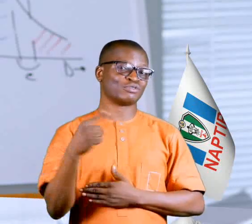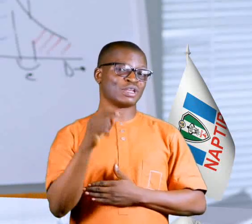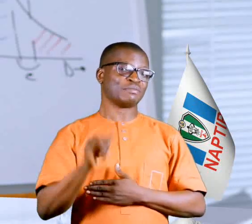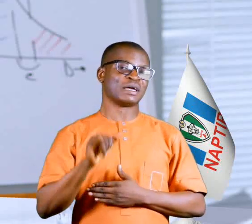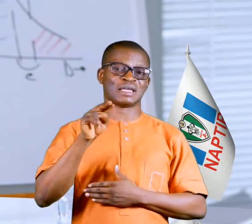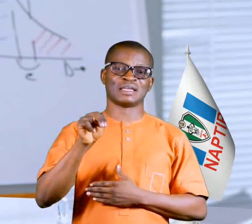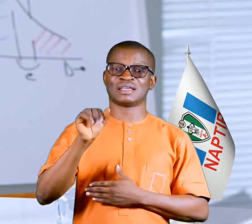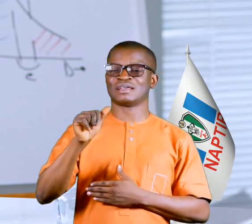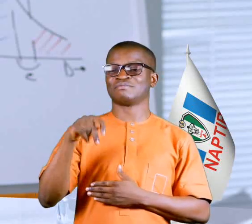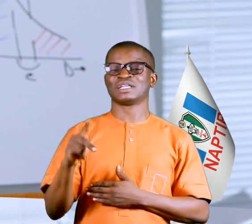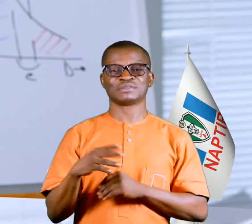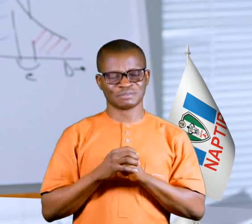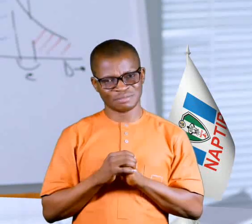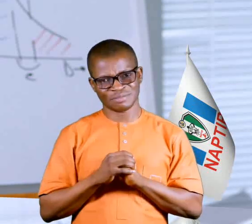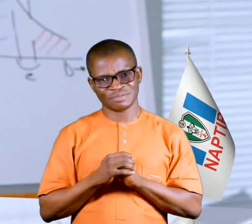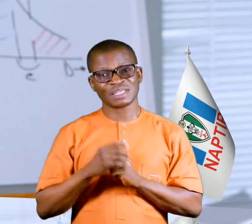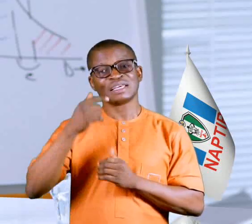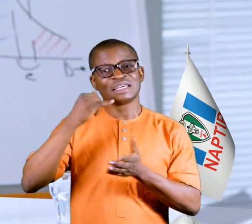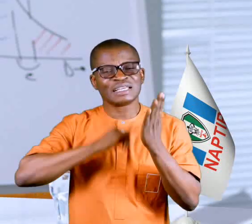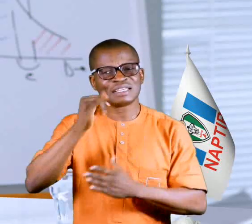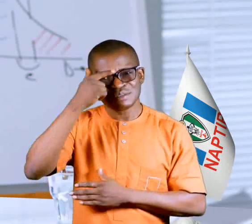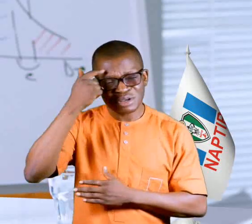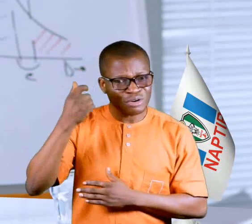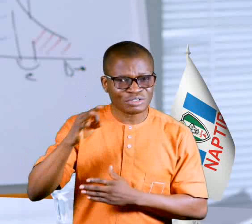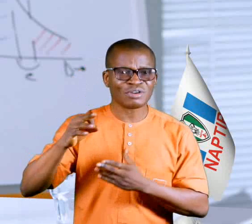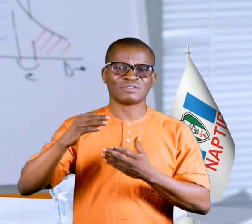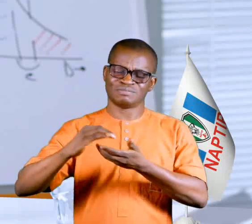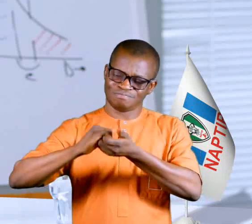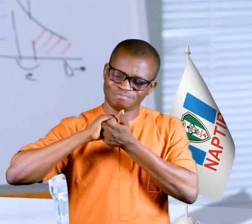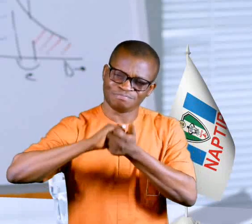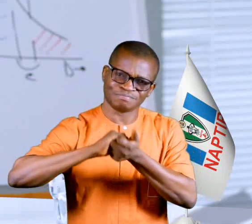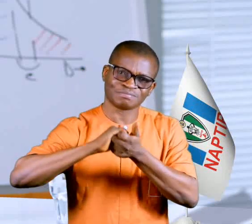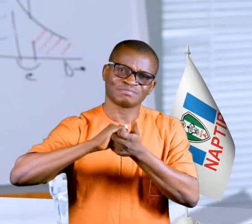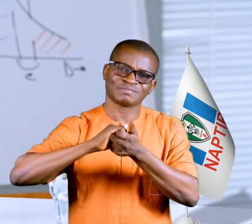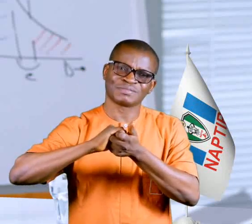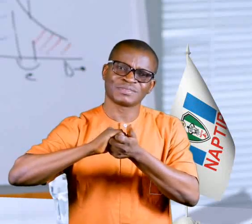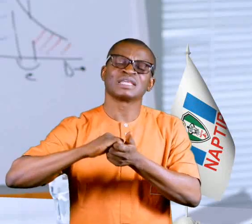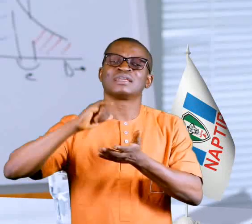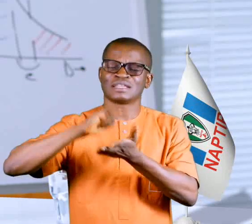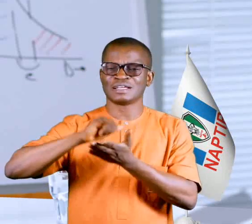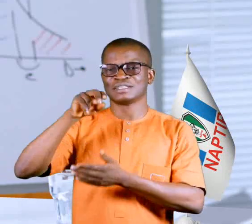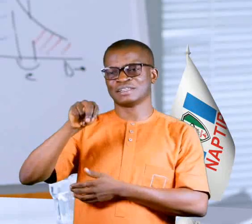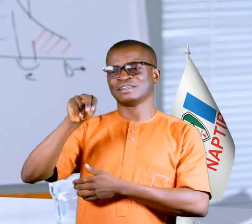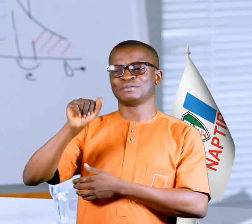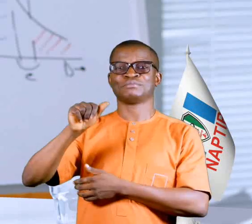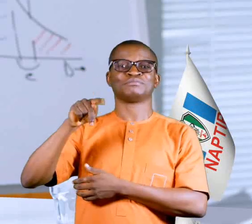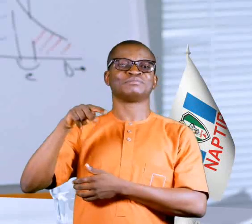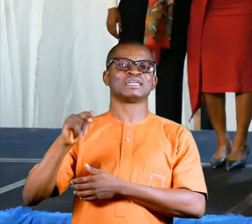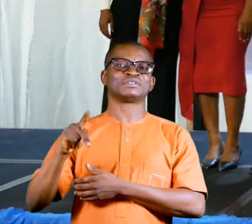only NAPTIP. It's as a result of coordination mechanism that